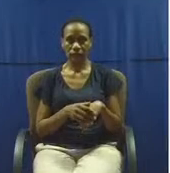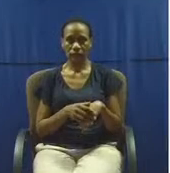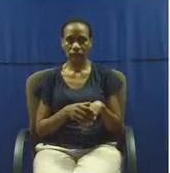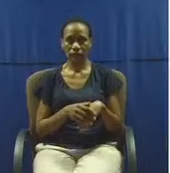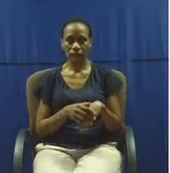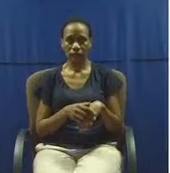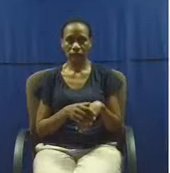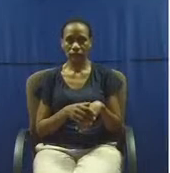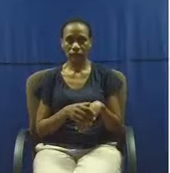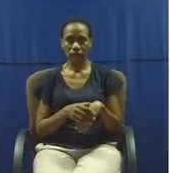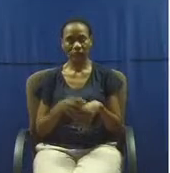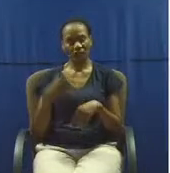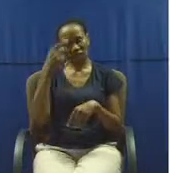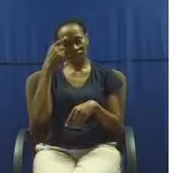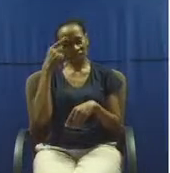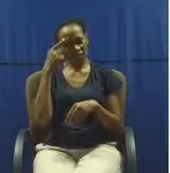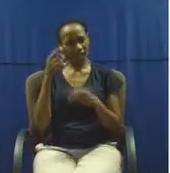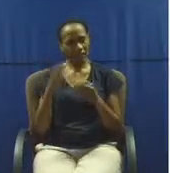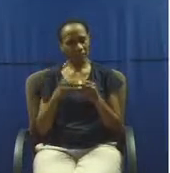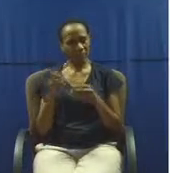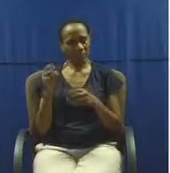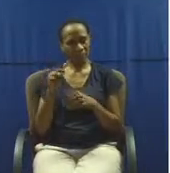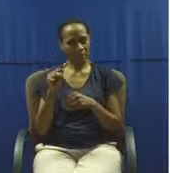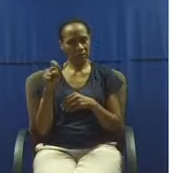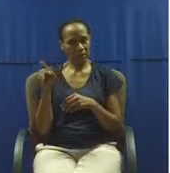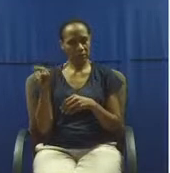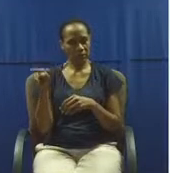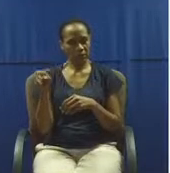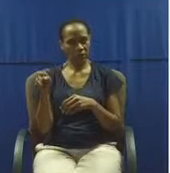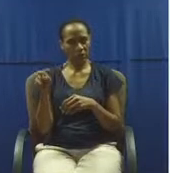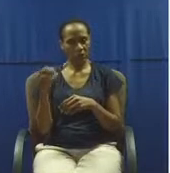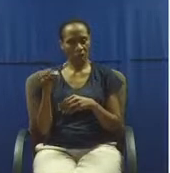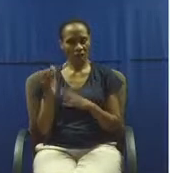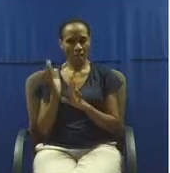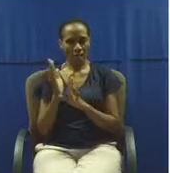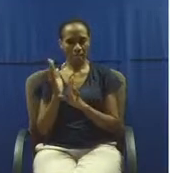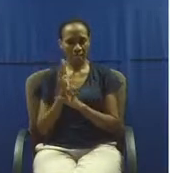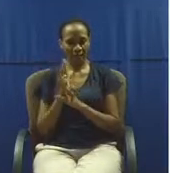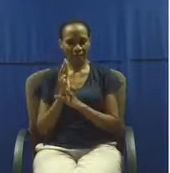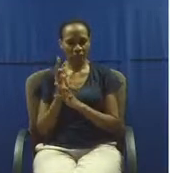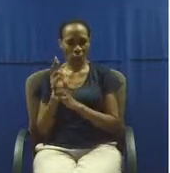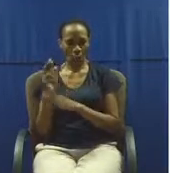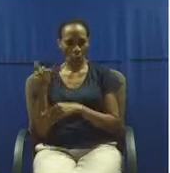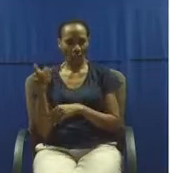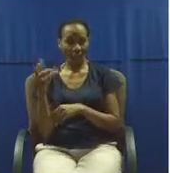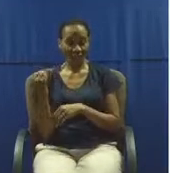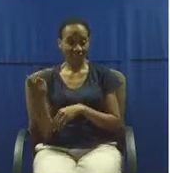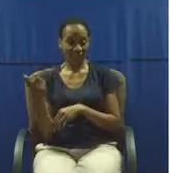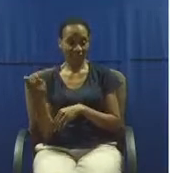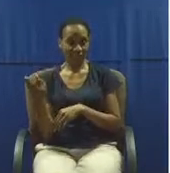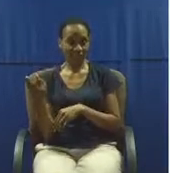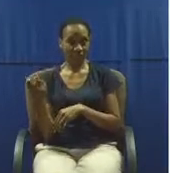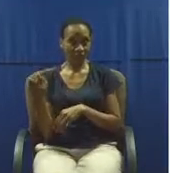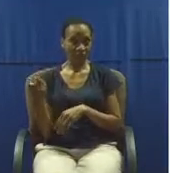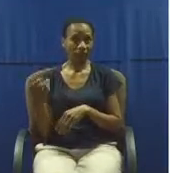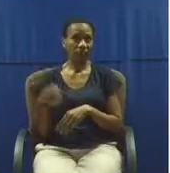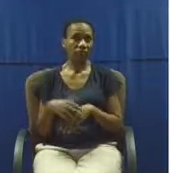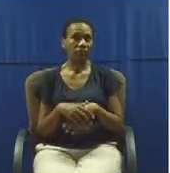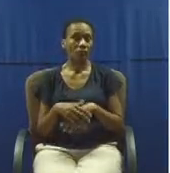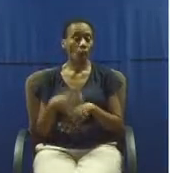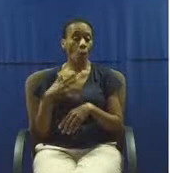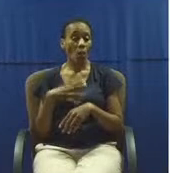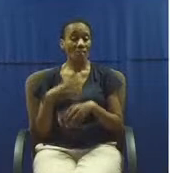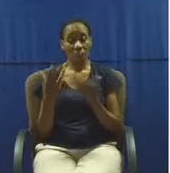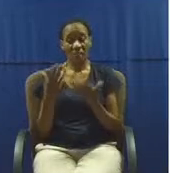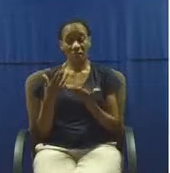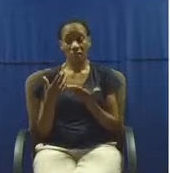I think Honorable Steenhuisen has a private wish. His private wish is that he would like to be